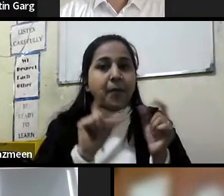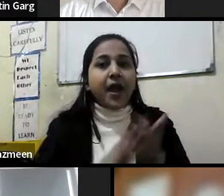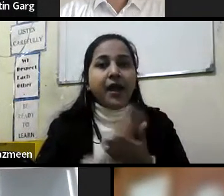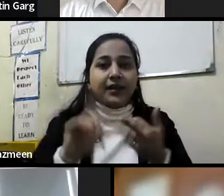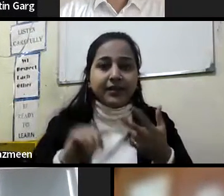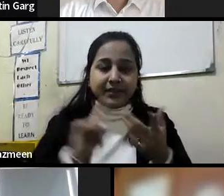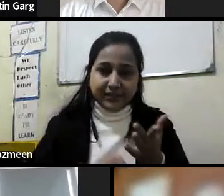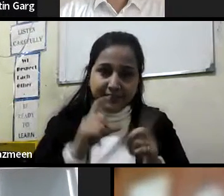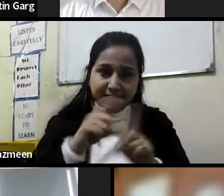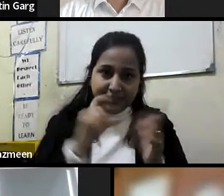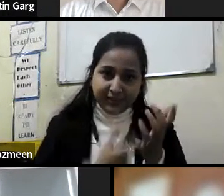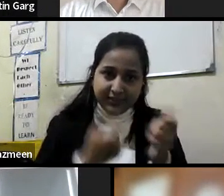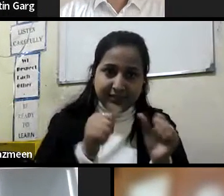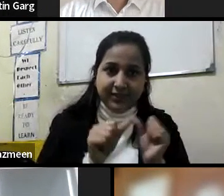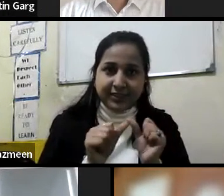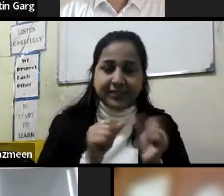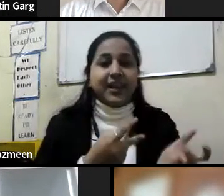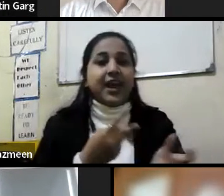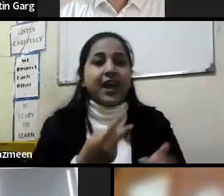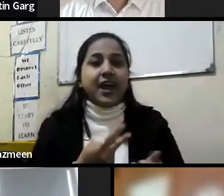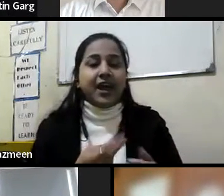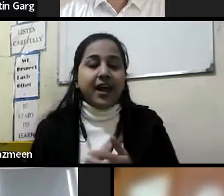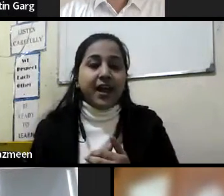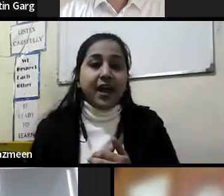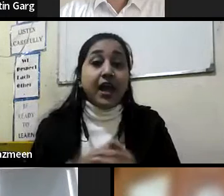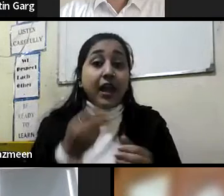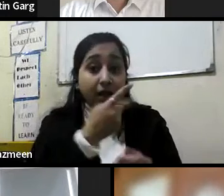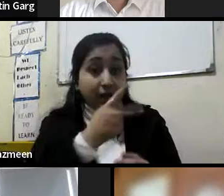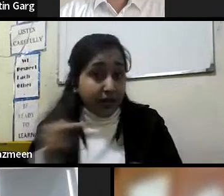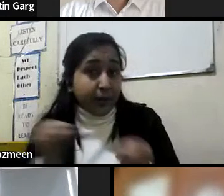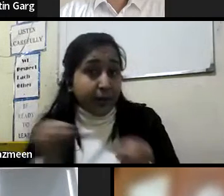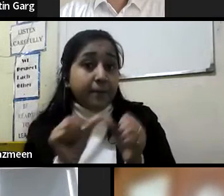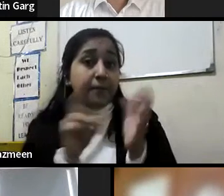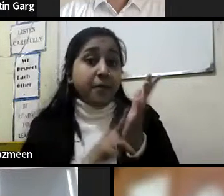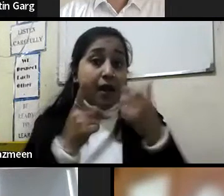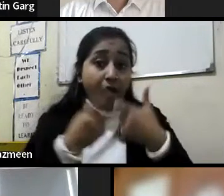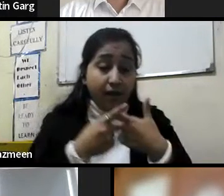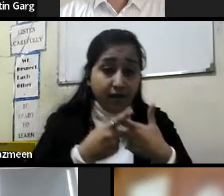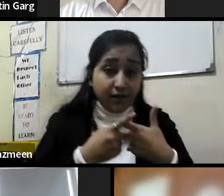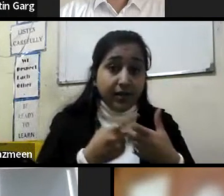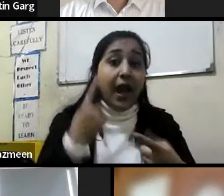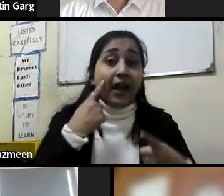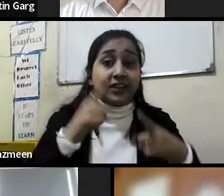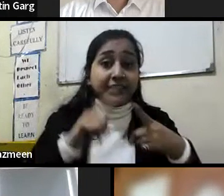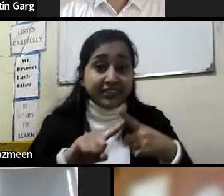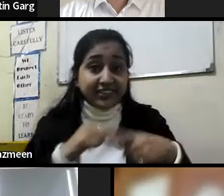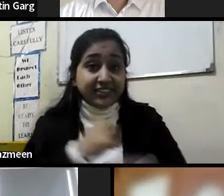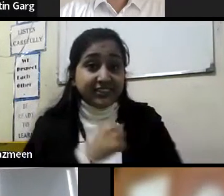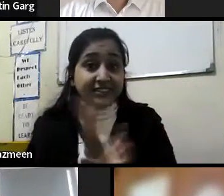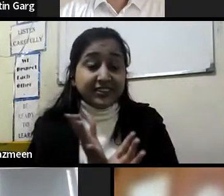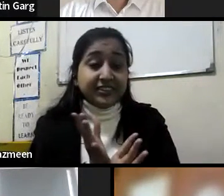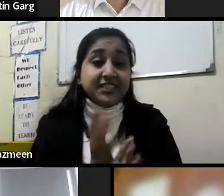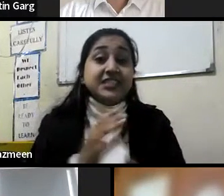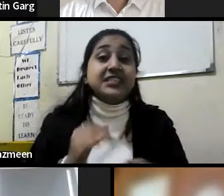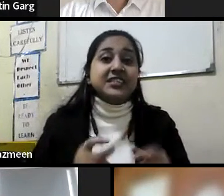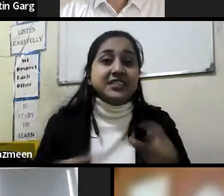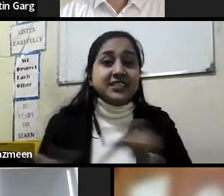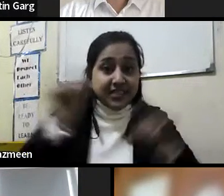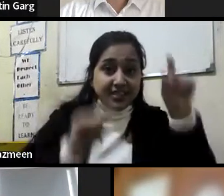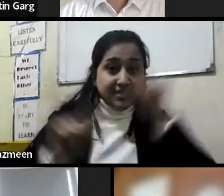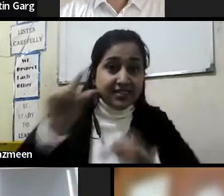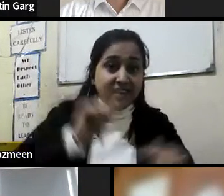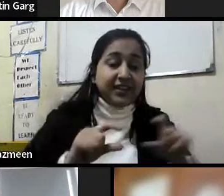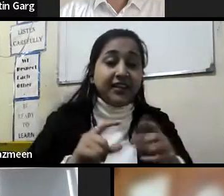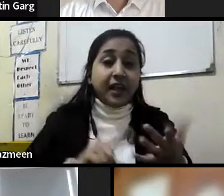CSR HDFC Bank, and Rajendra Jagdale, Director General and CEO, Science and Technology Park.